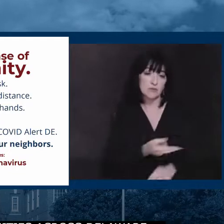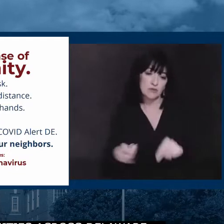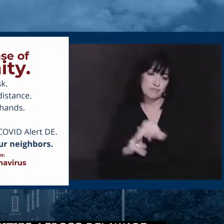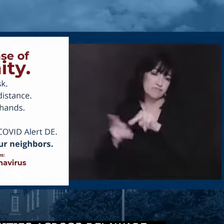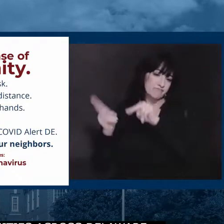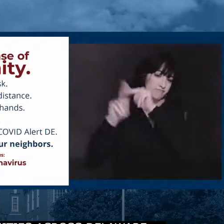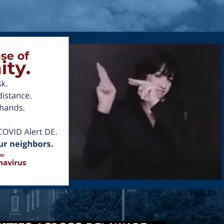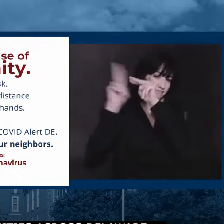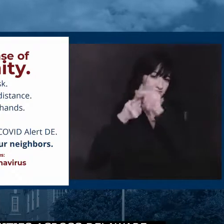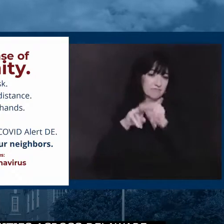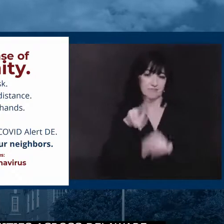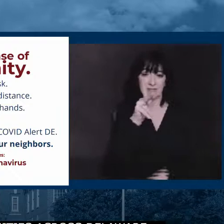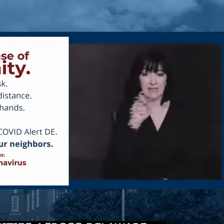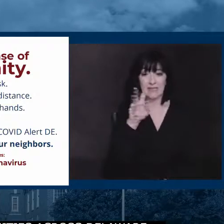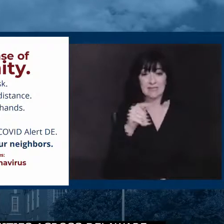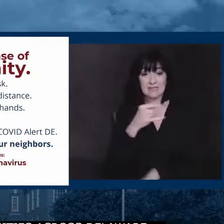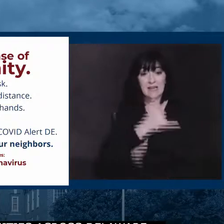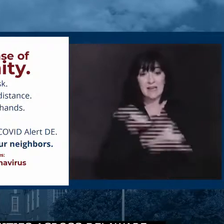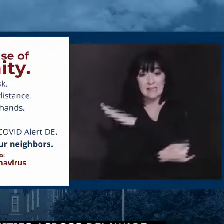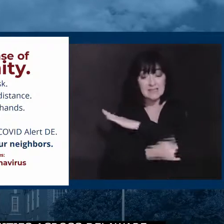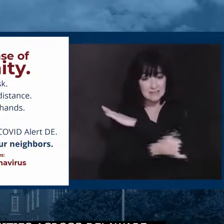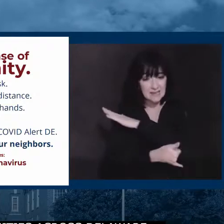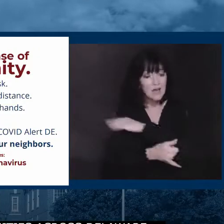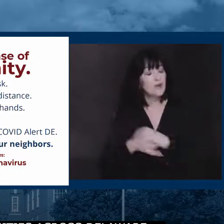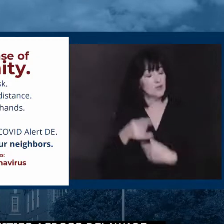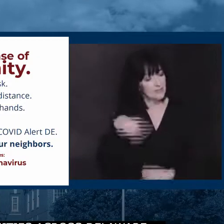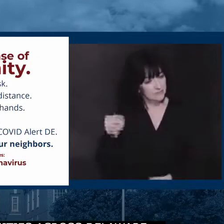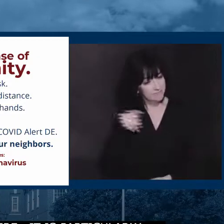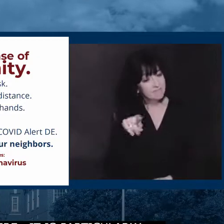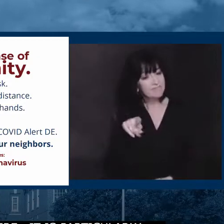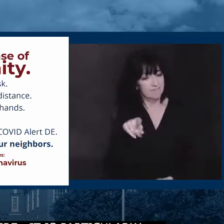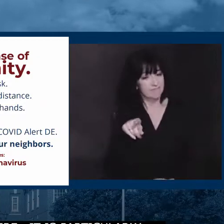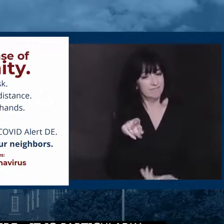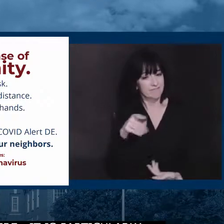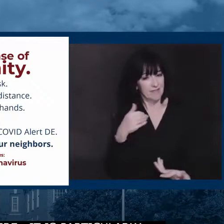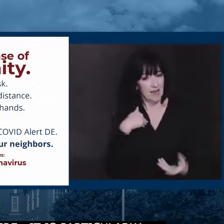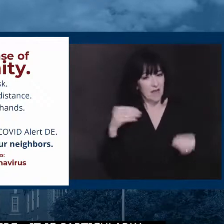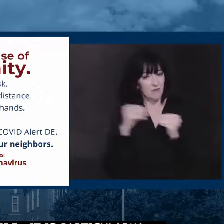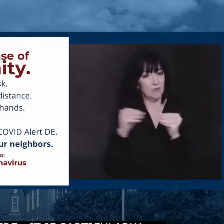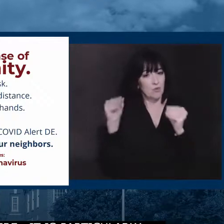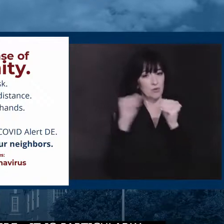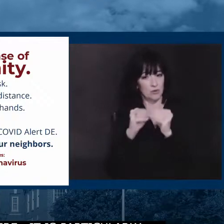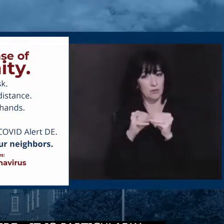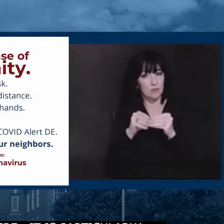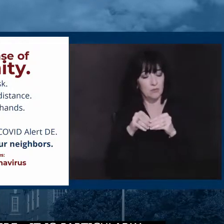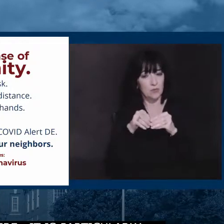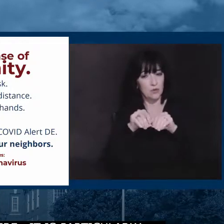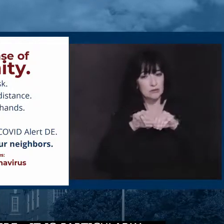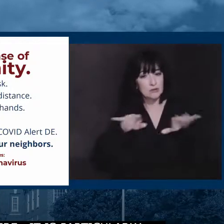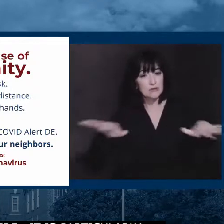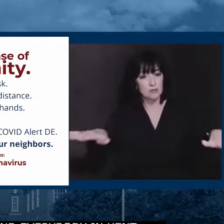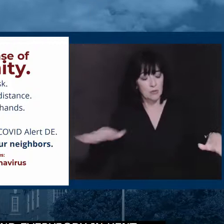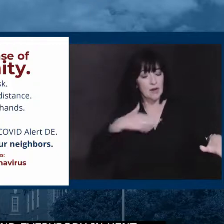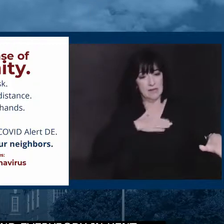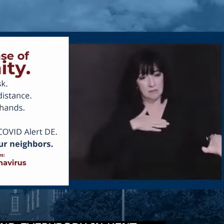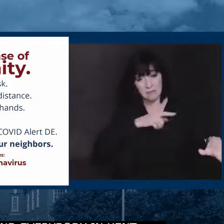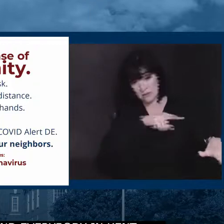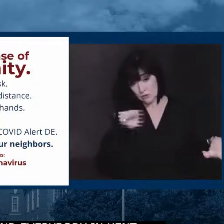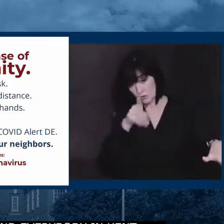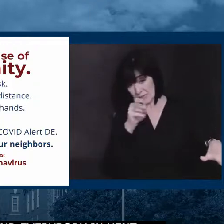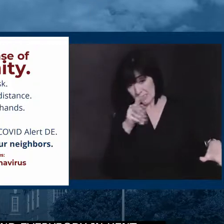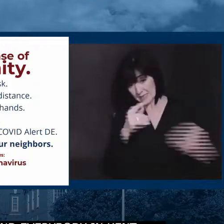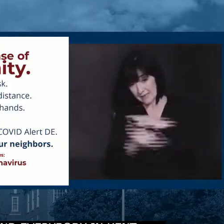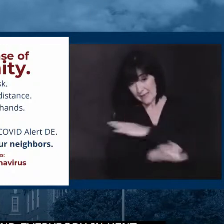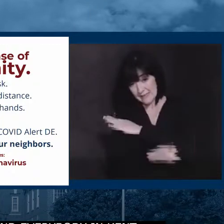we would recommend everybody in Kent County to avail themselves of the testing opportunities that are there. You can get that on